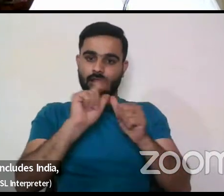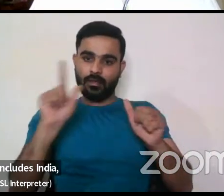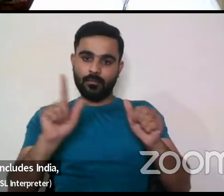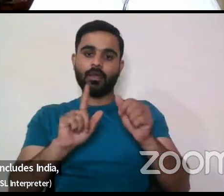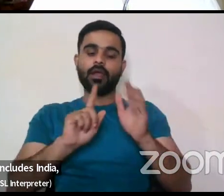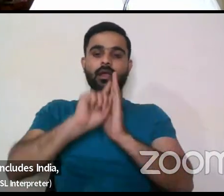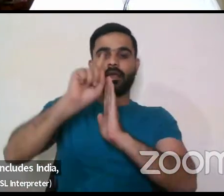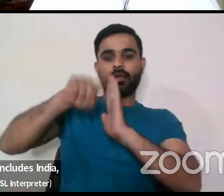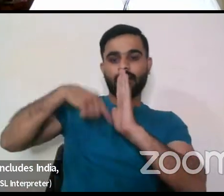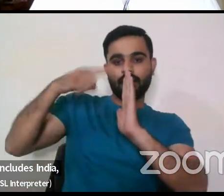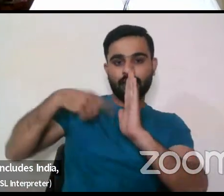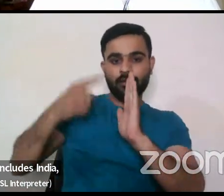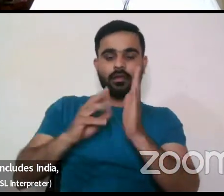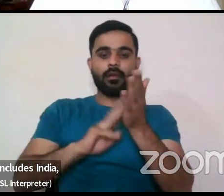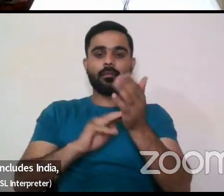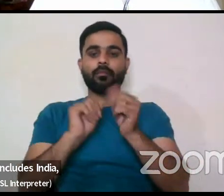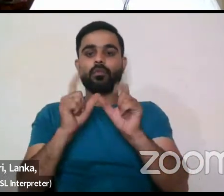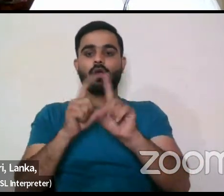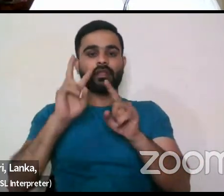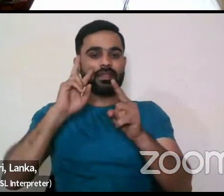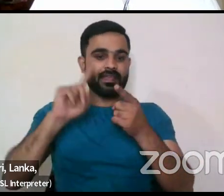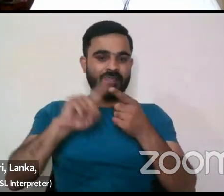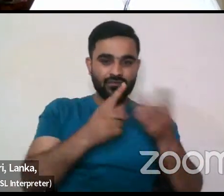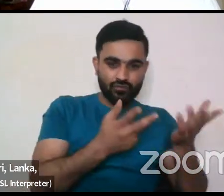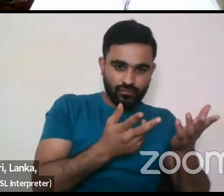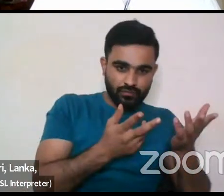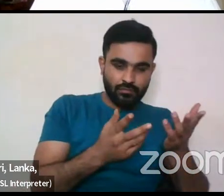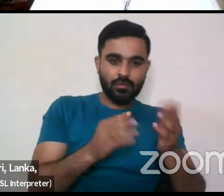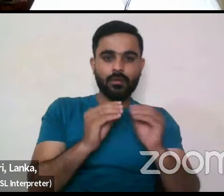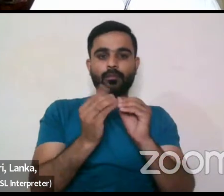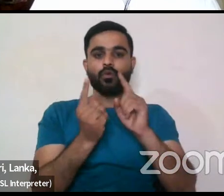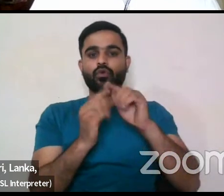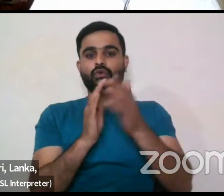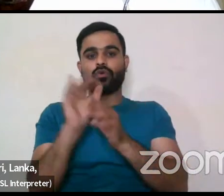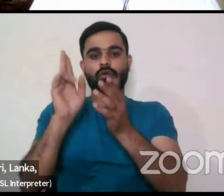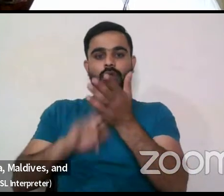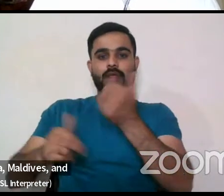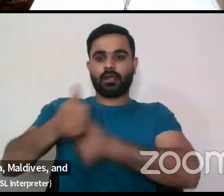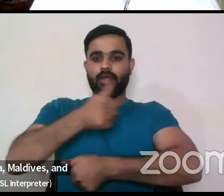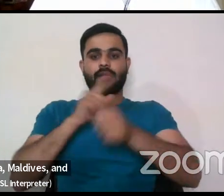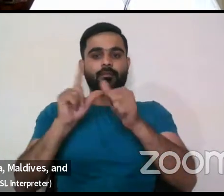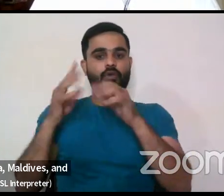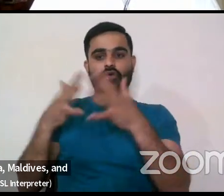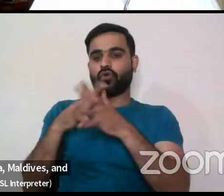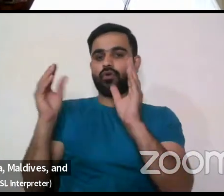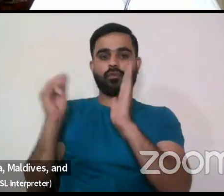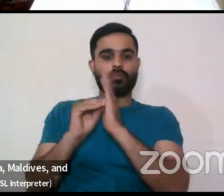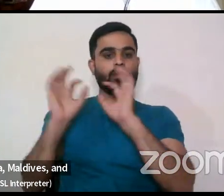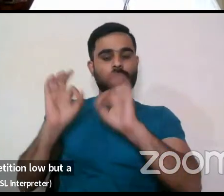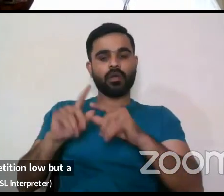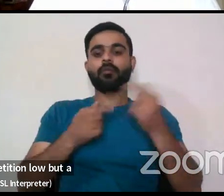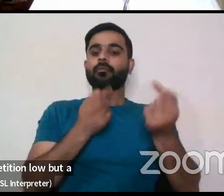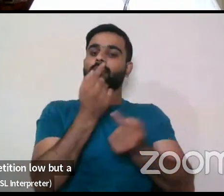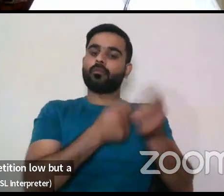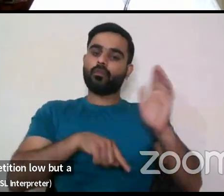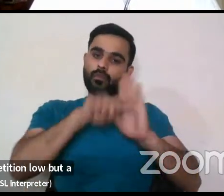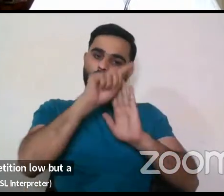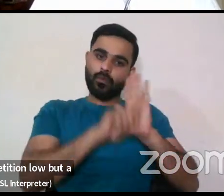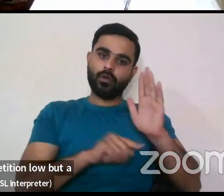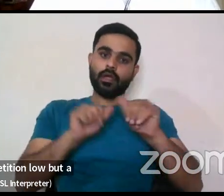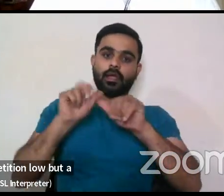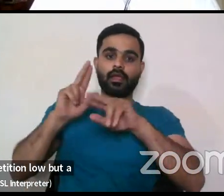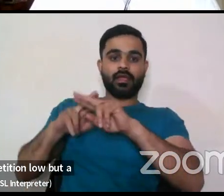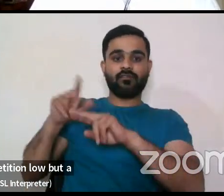Lanka, Maldives, and also Bhutan, which didn't have a competition law, but 2 competition policies, and Afghanistan,